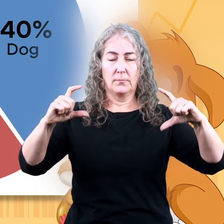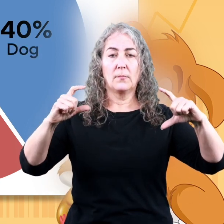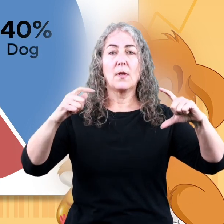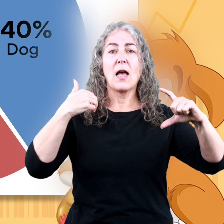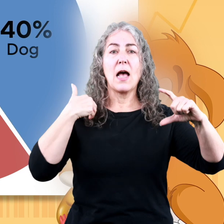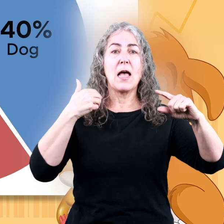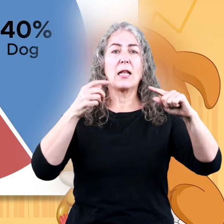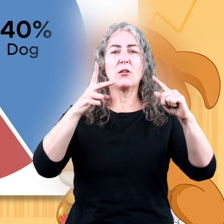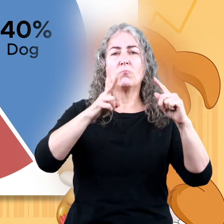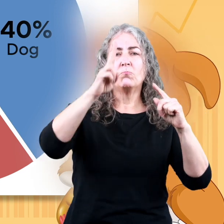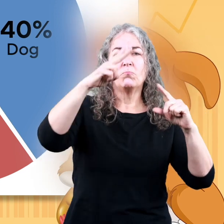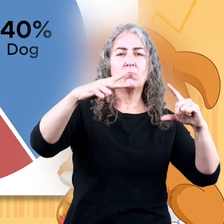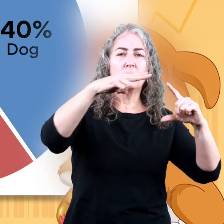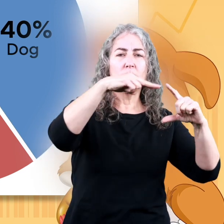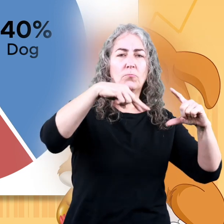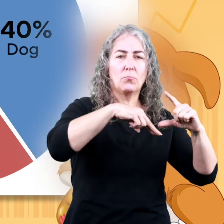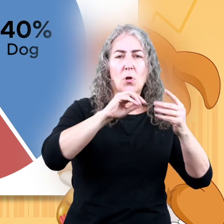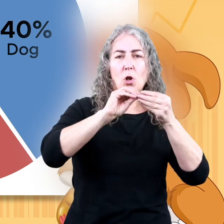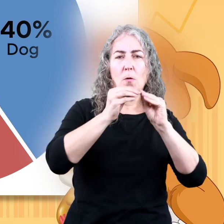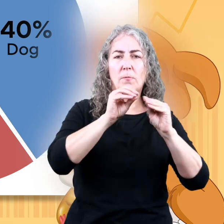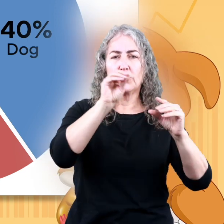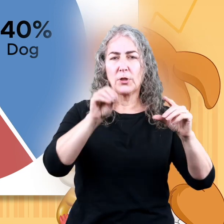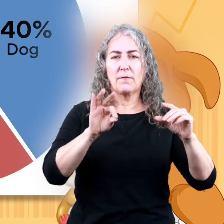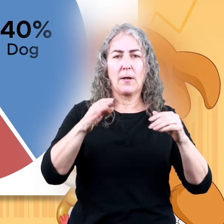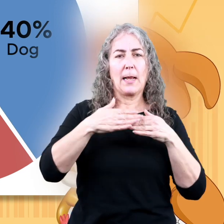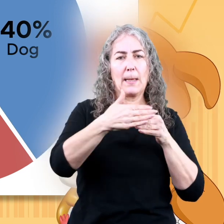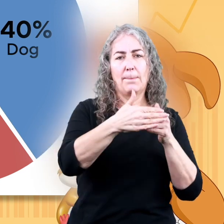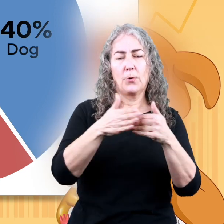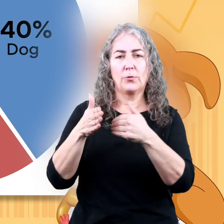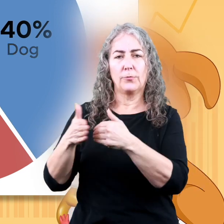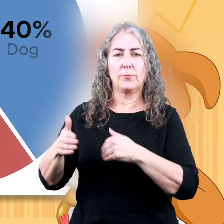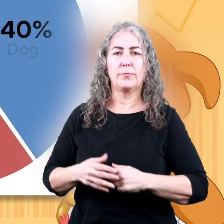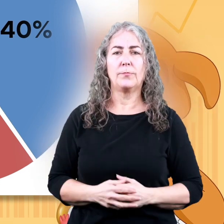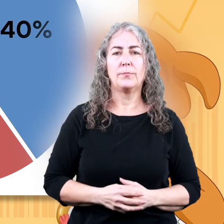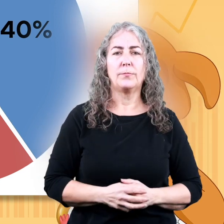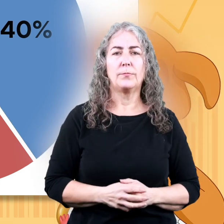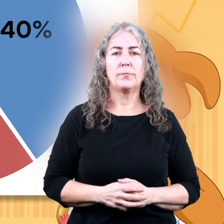The pie chart is cut to show the number of pets in the neighborhood.